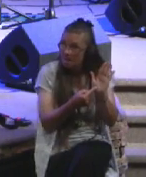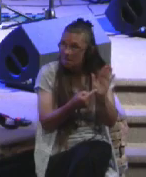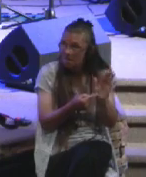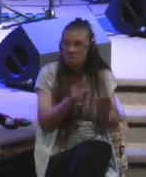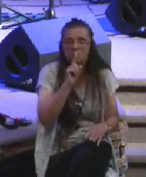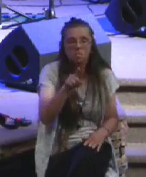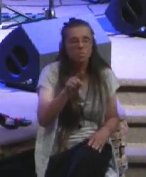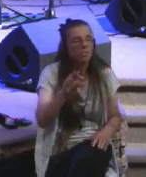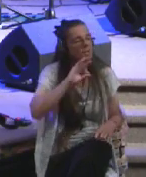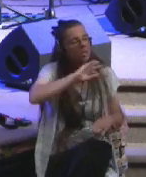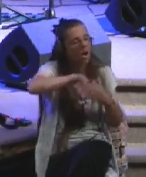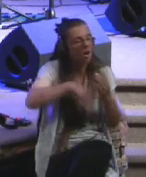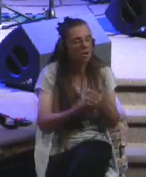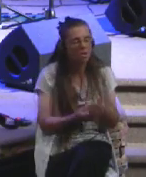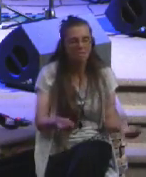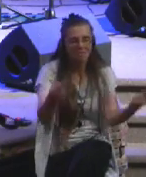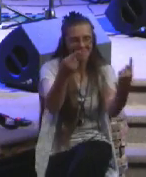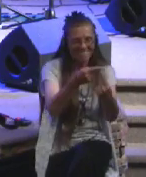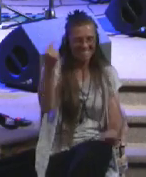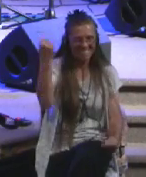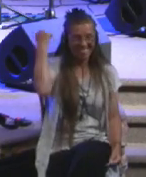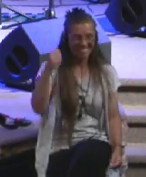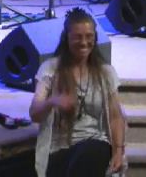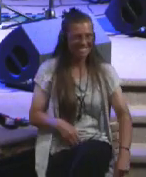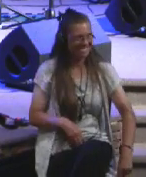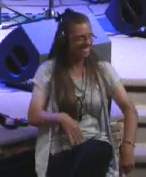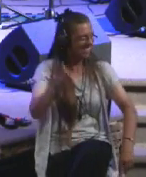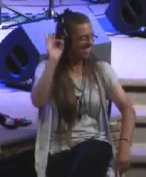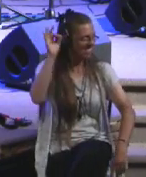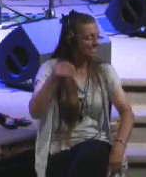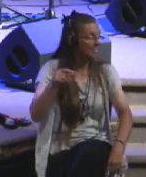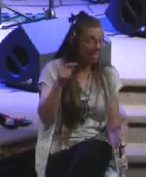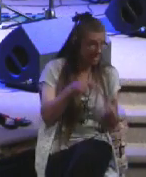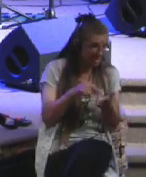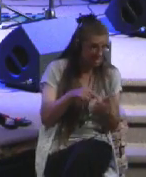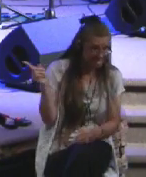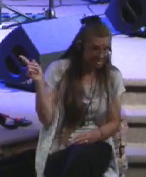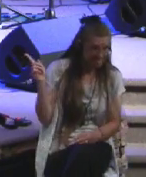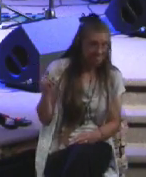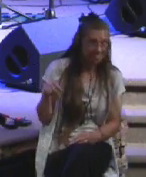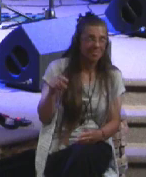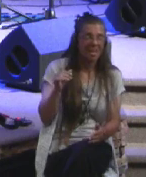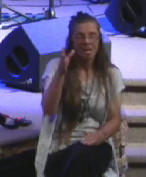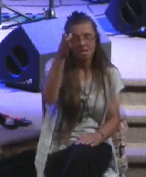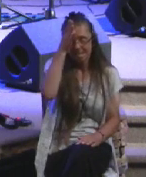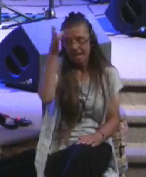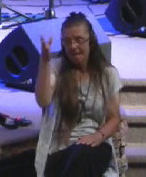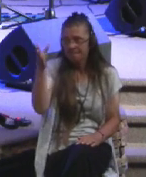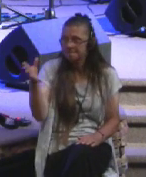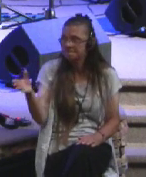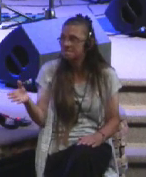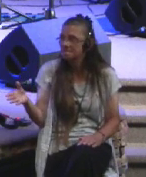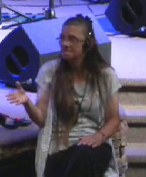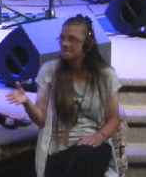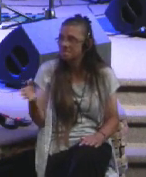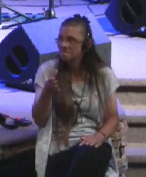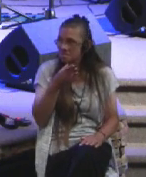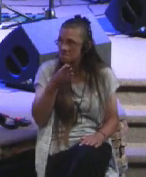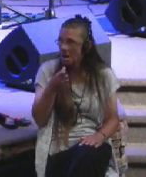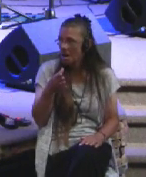preach all of that to get to my real sermon, and that's this. Dad,